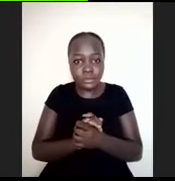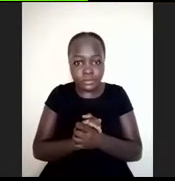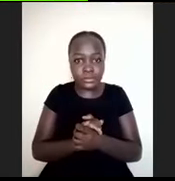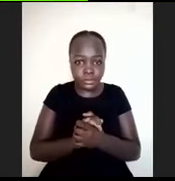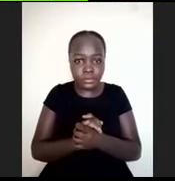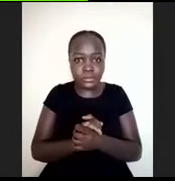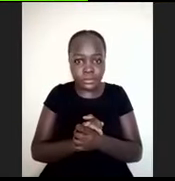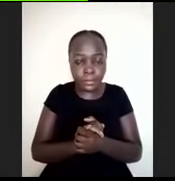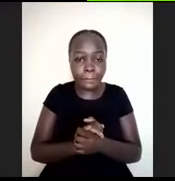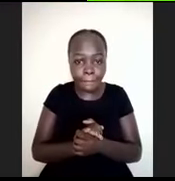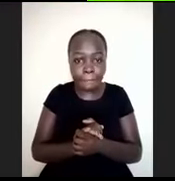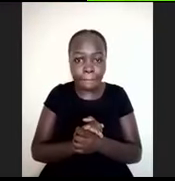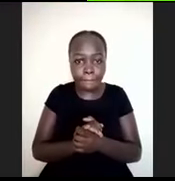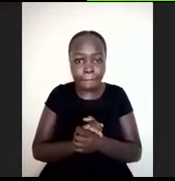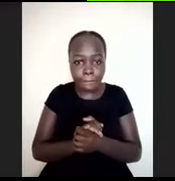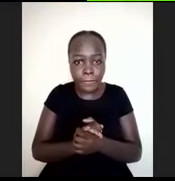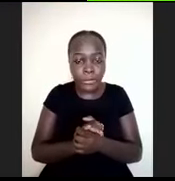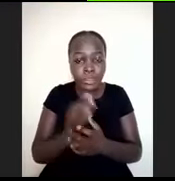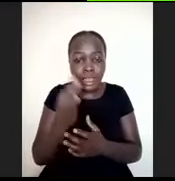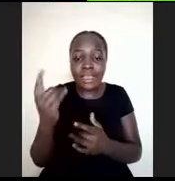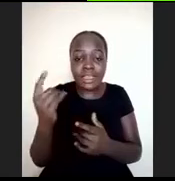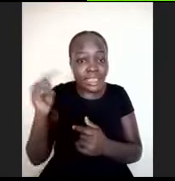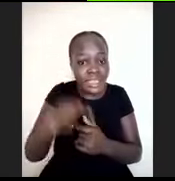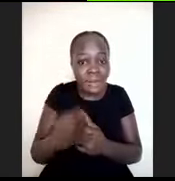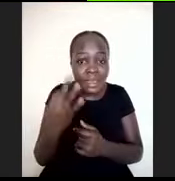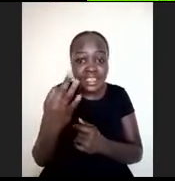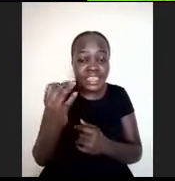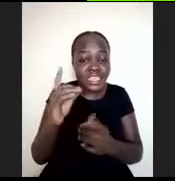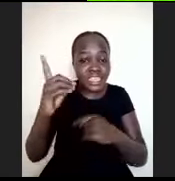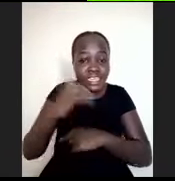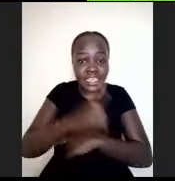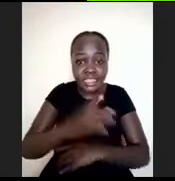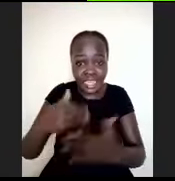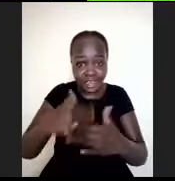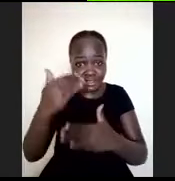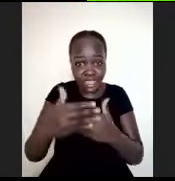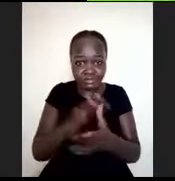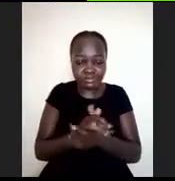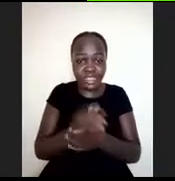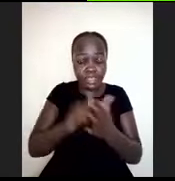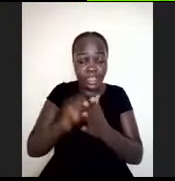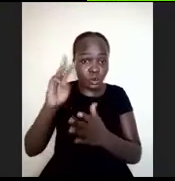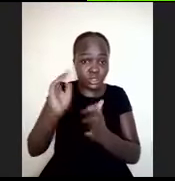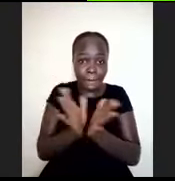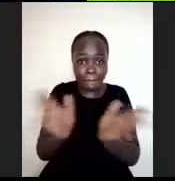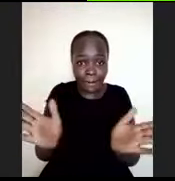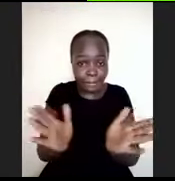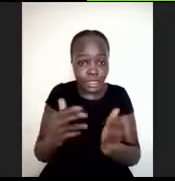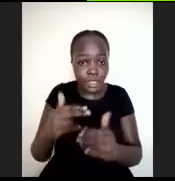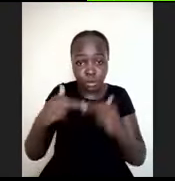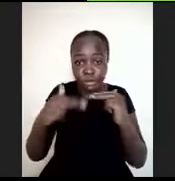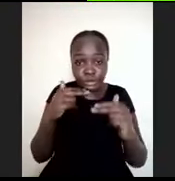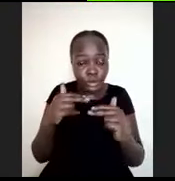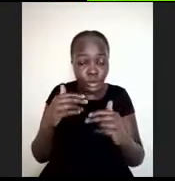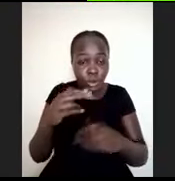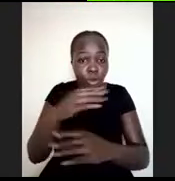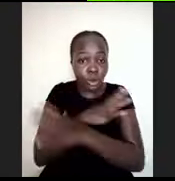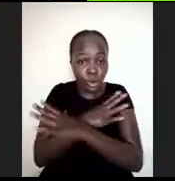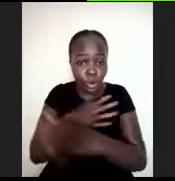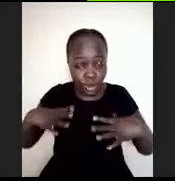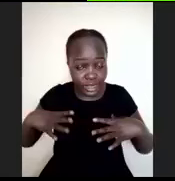It did 3 days later. It was a public holiday, 20th. So we were planning to go and visit my